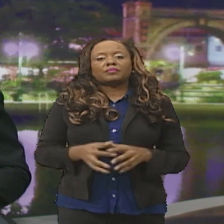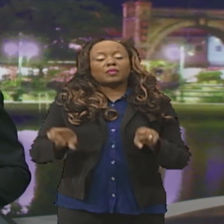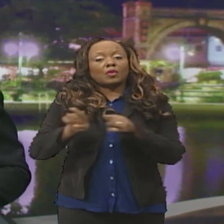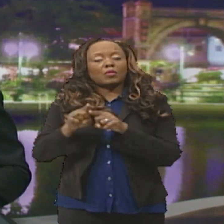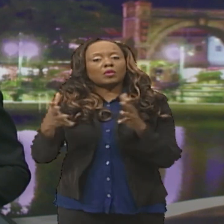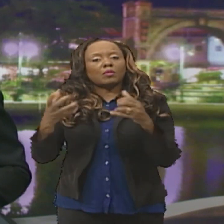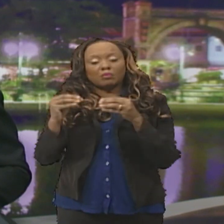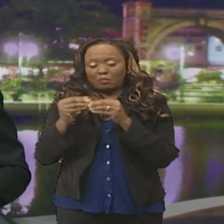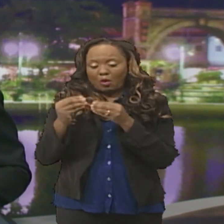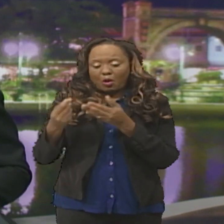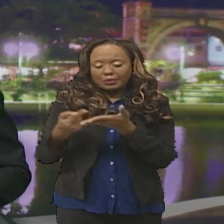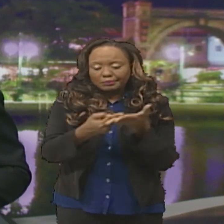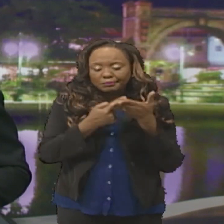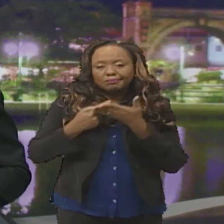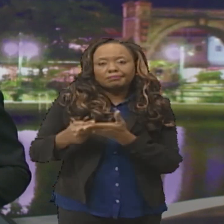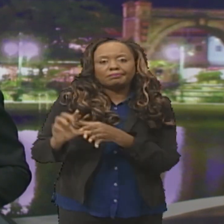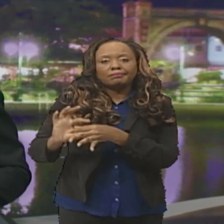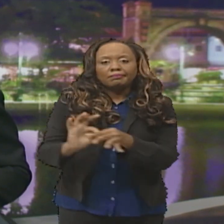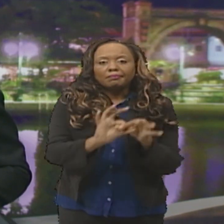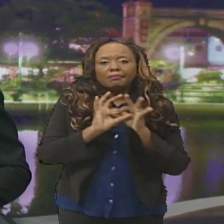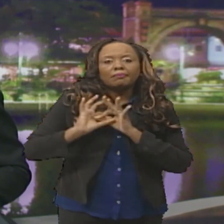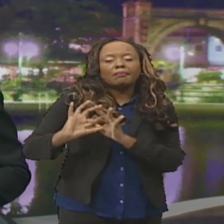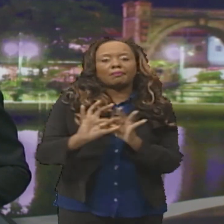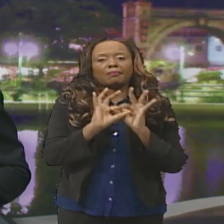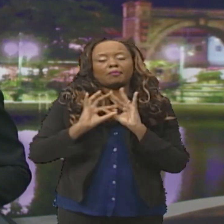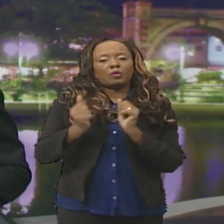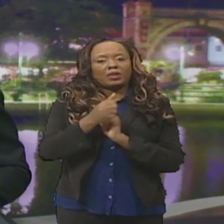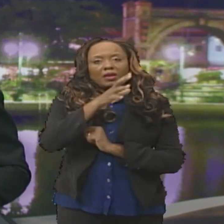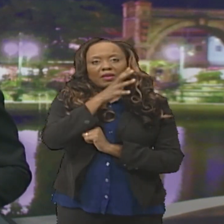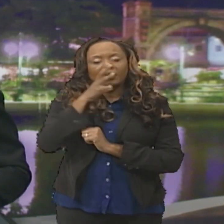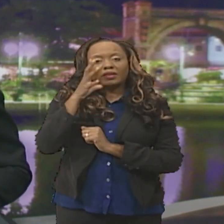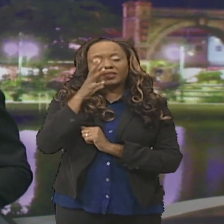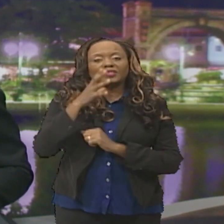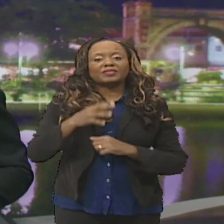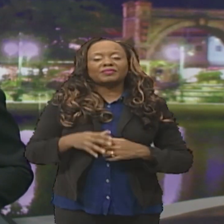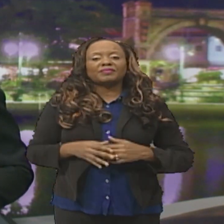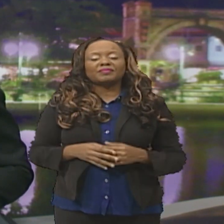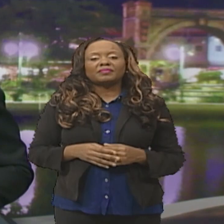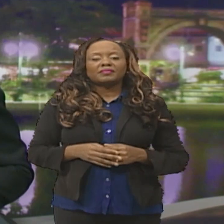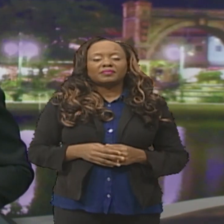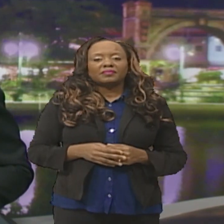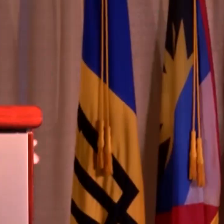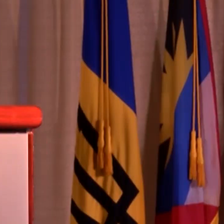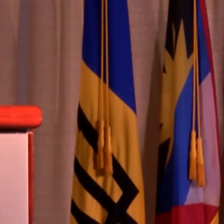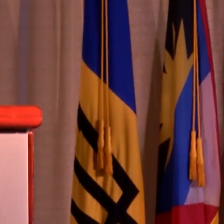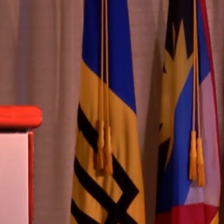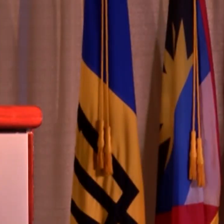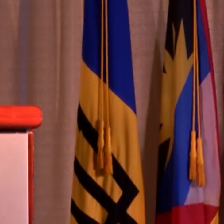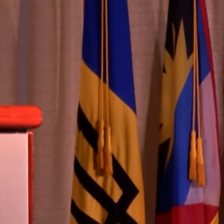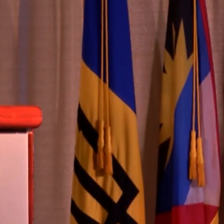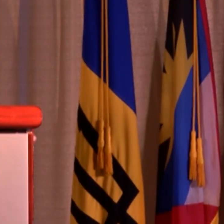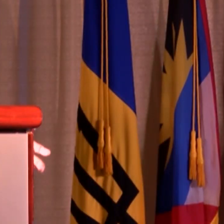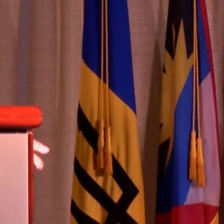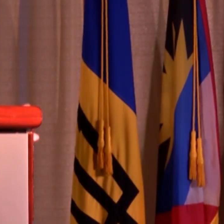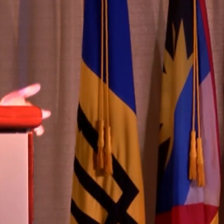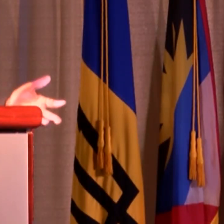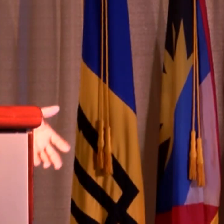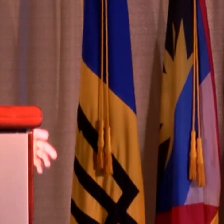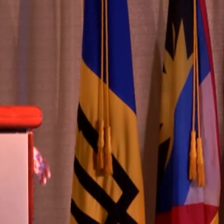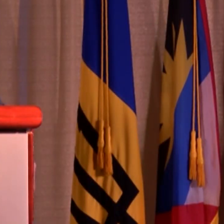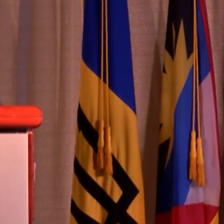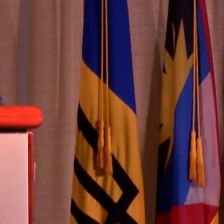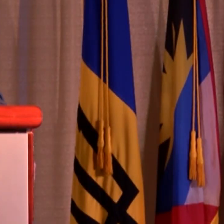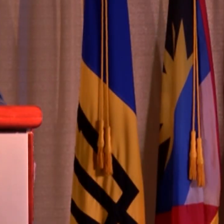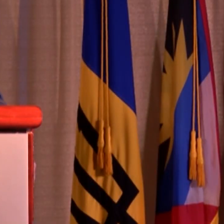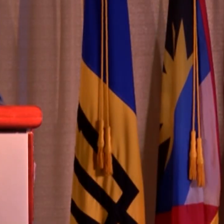also wants to see meaningful collaborations and partnerships in that sector. We want to promote a partnership that will